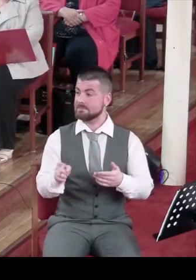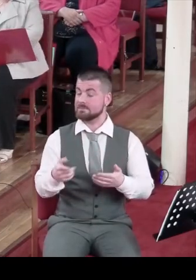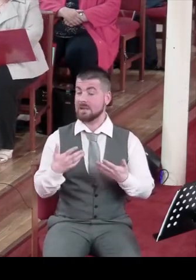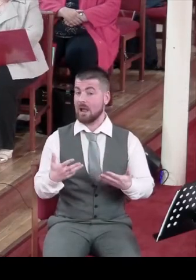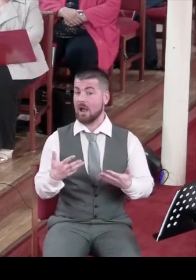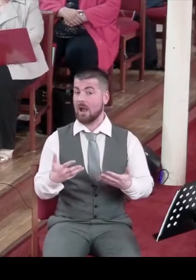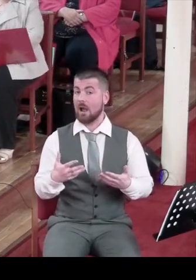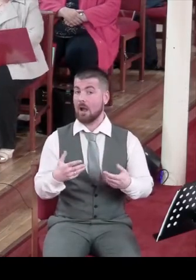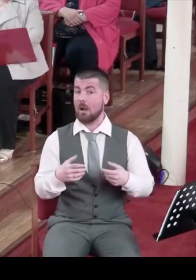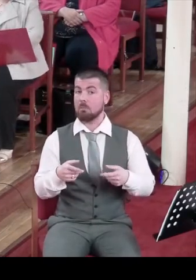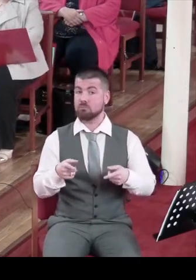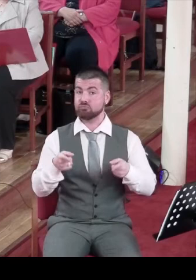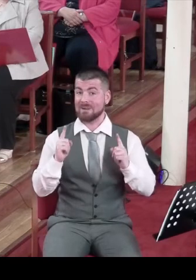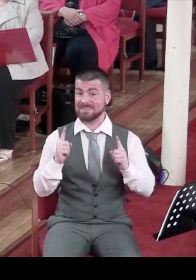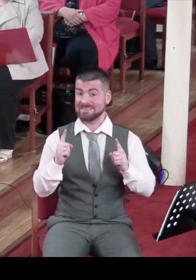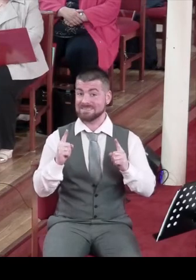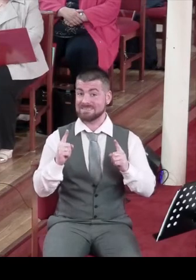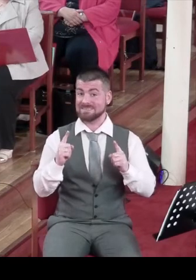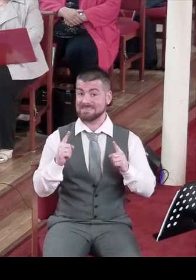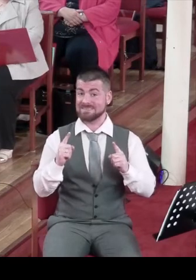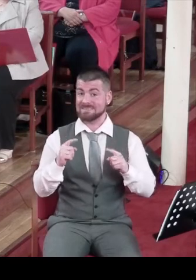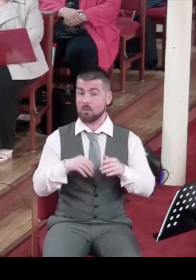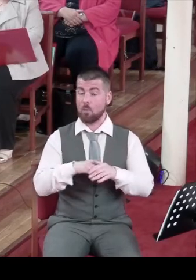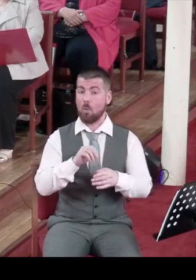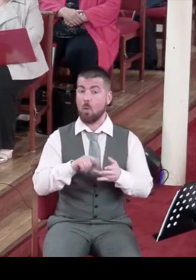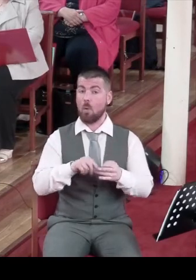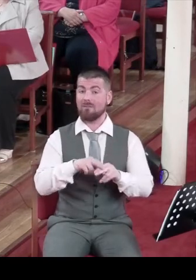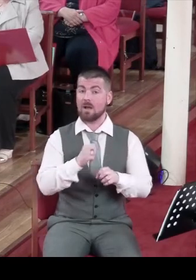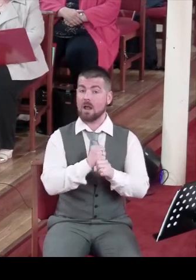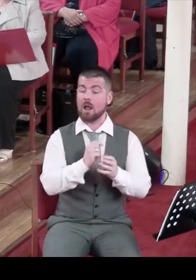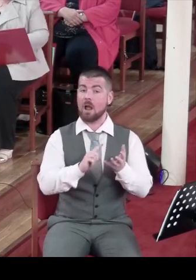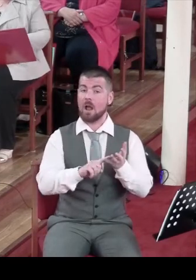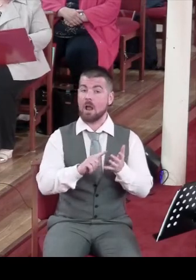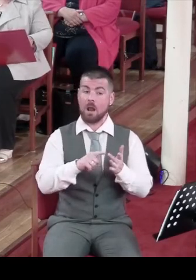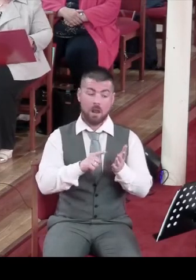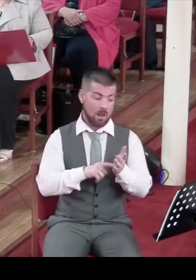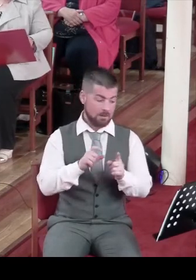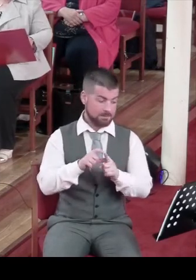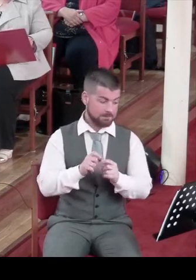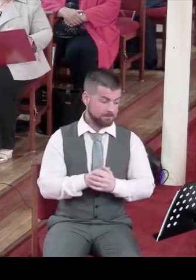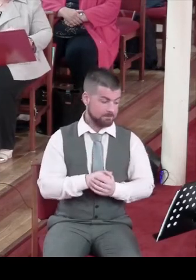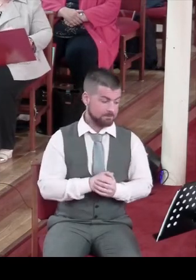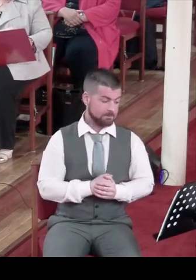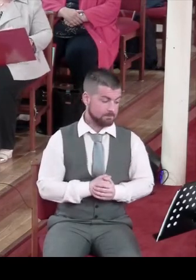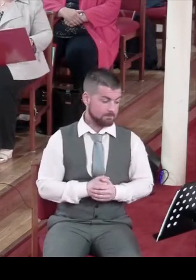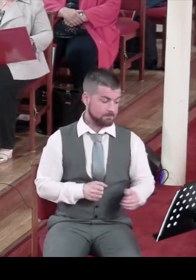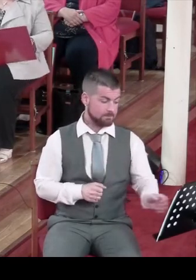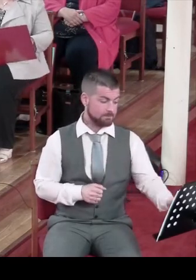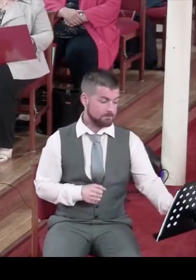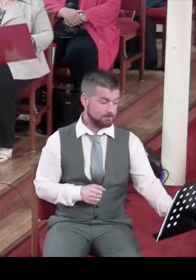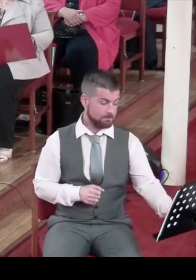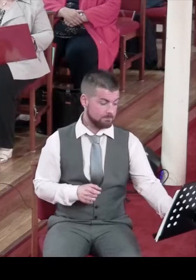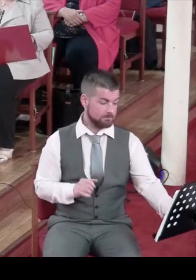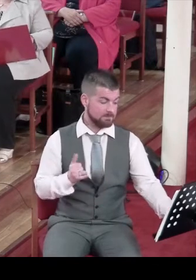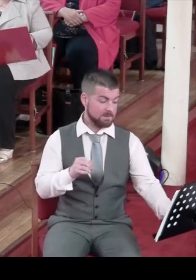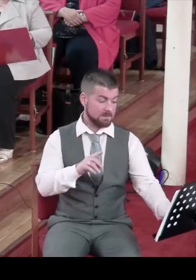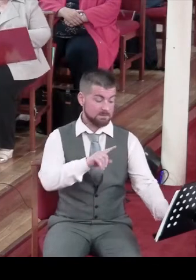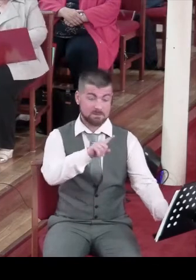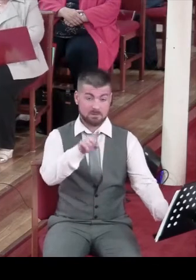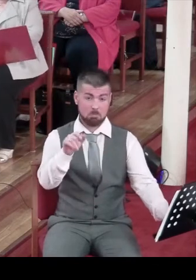in our branch of the Guild. And it's from 1 Corinthians chapter 13. I'm sure it's a passage you'll